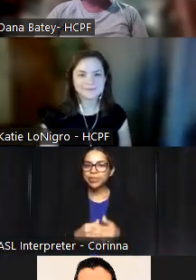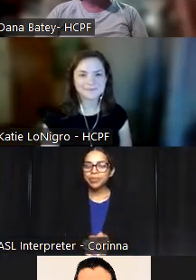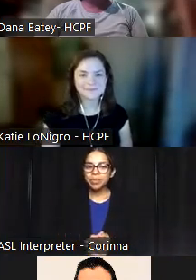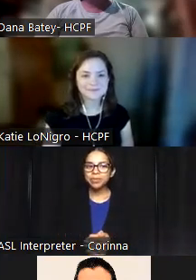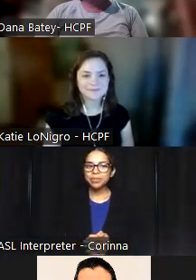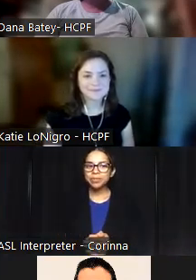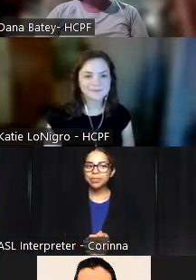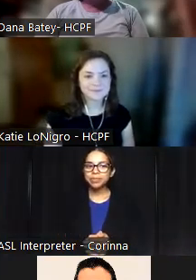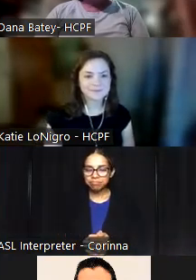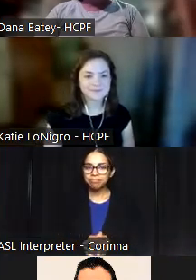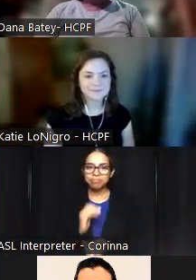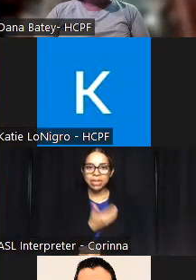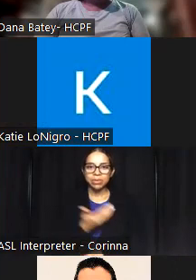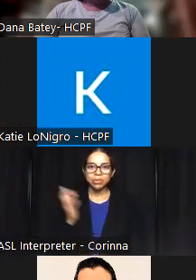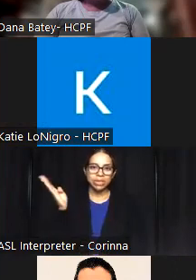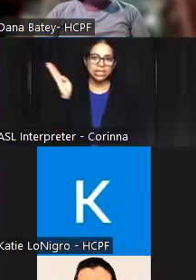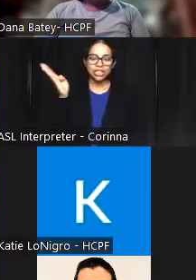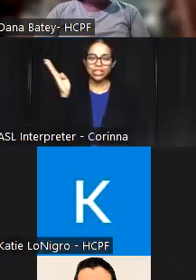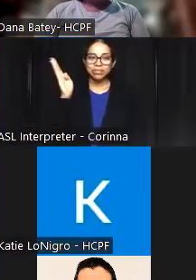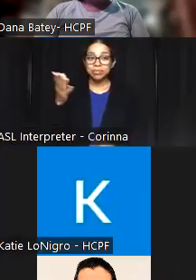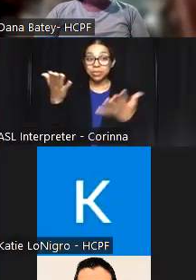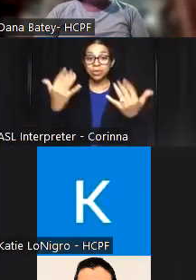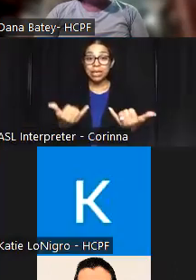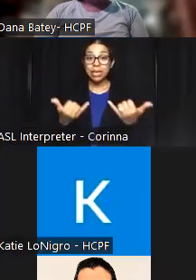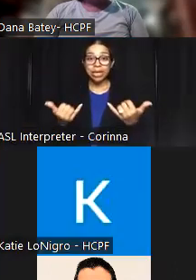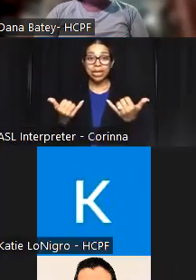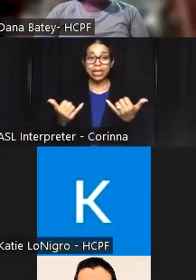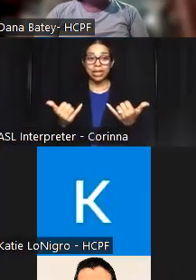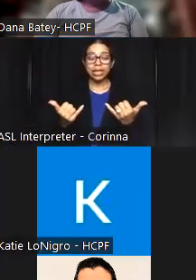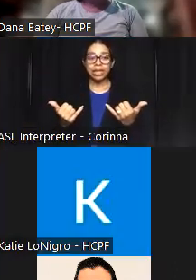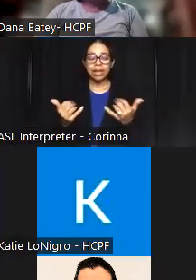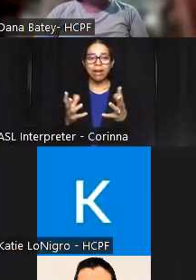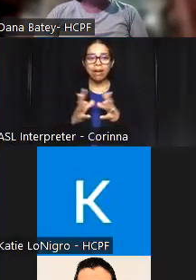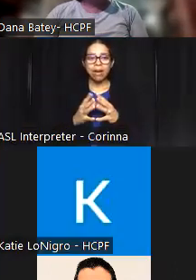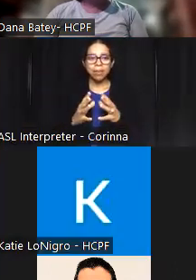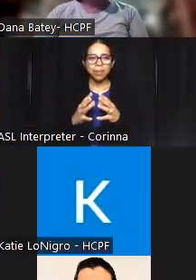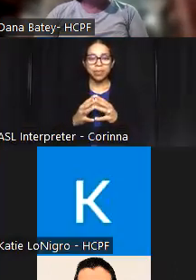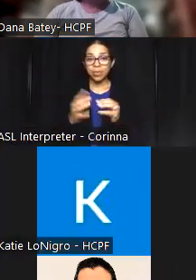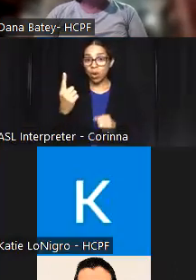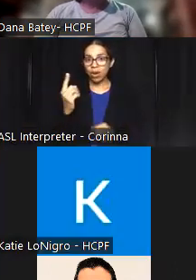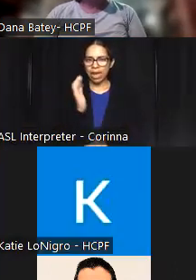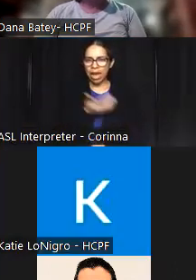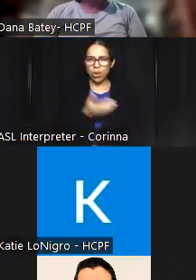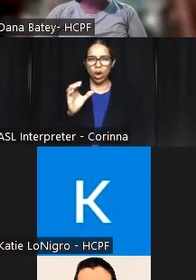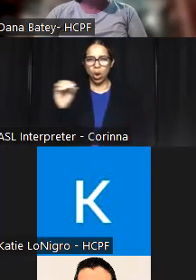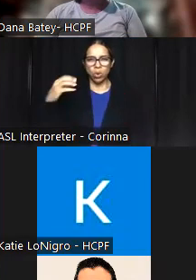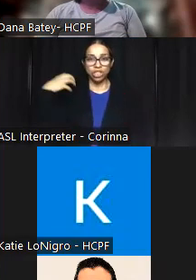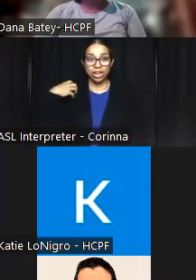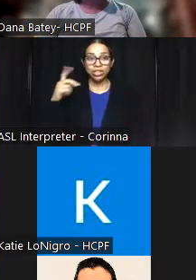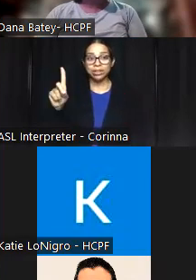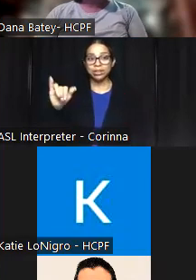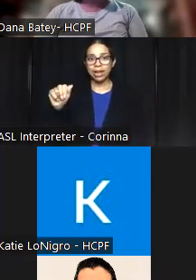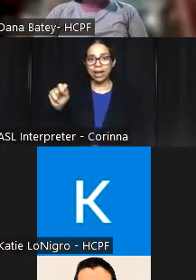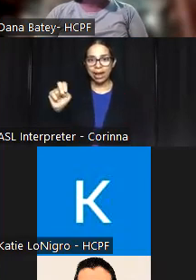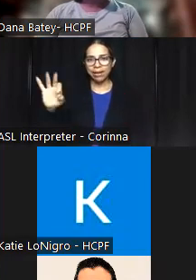with our presentation. So today, one of our co-chairs, Diane Findley, who is a buy-in